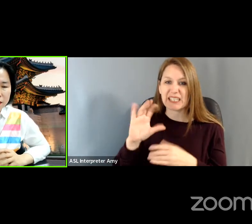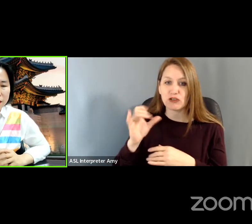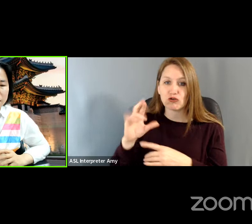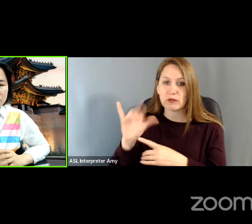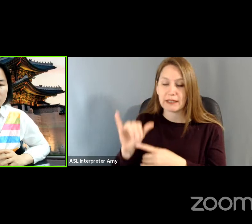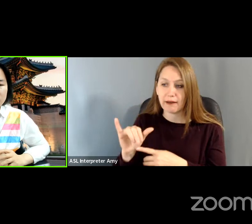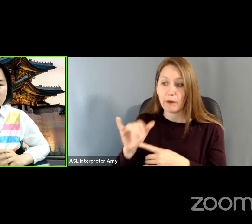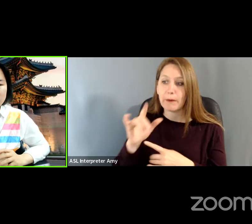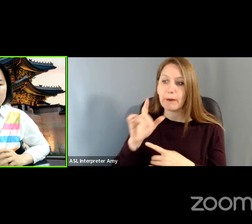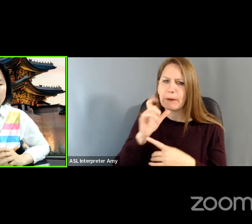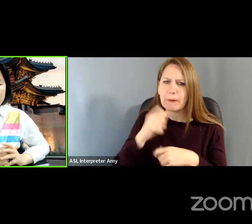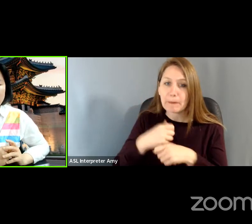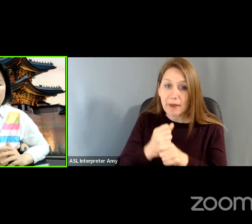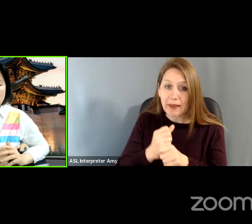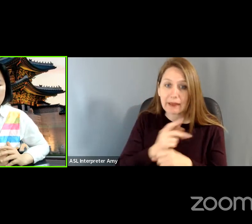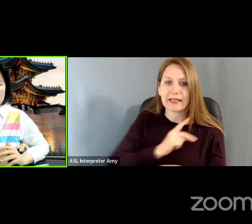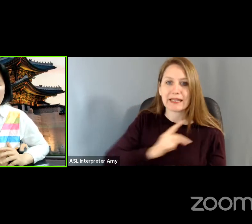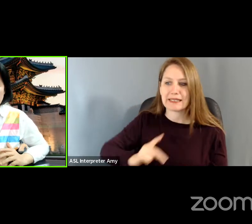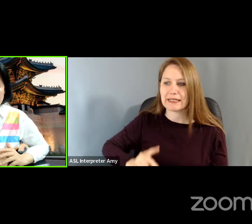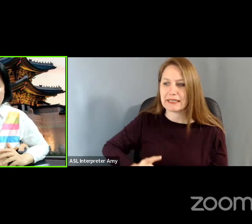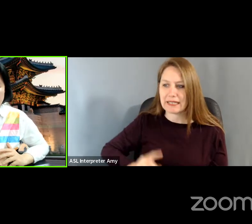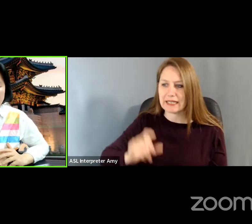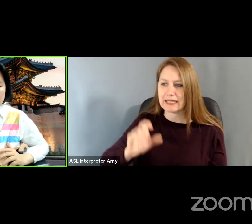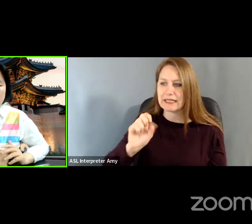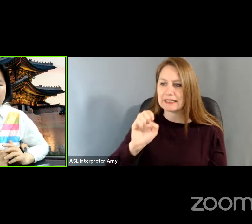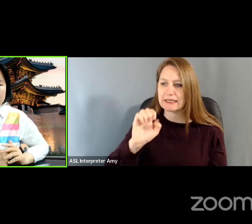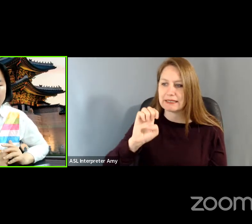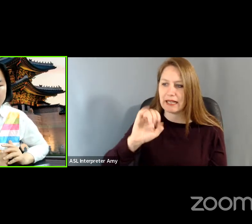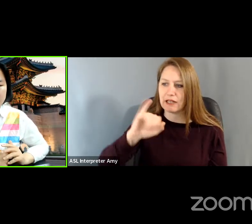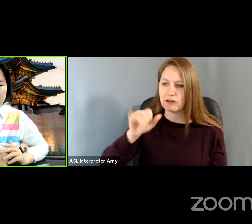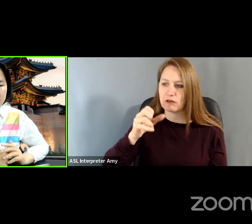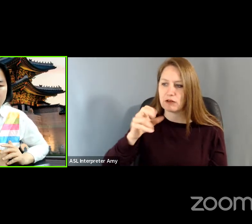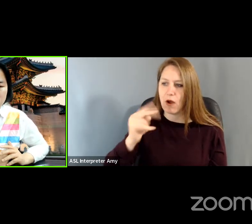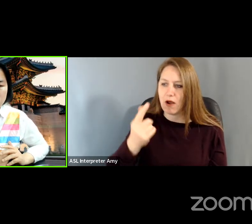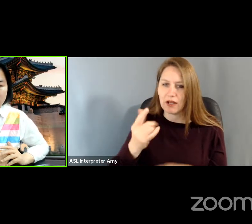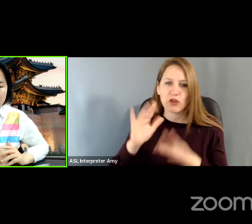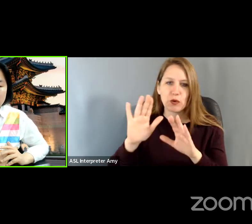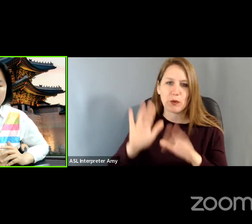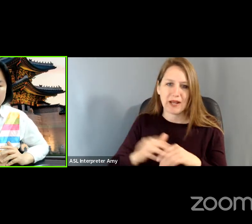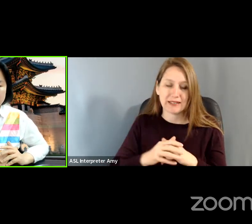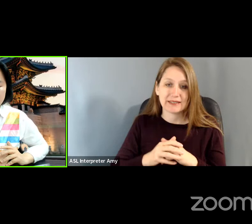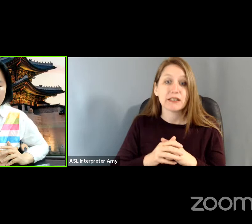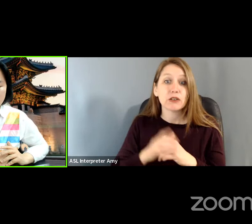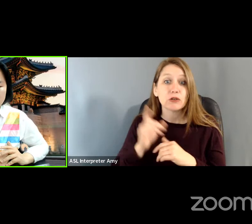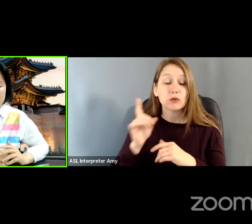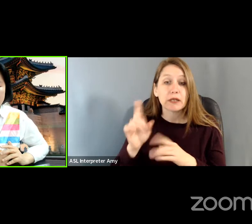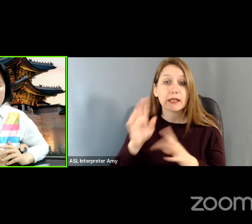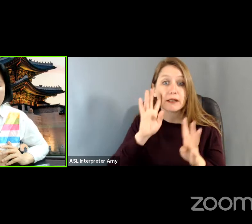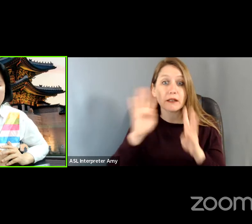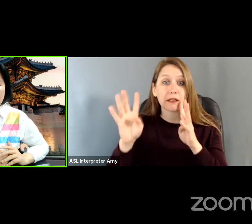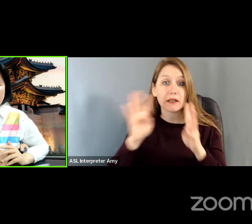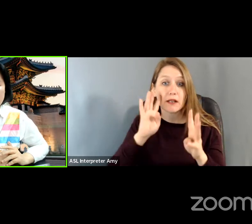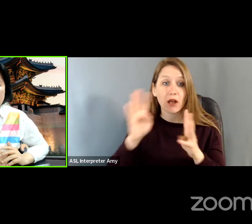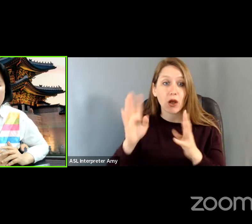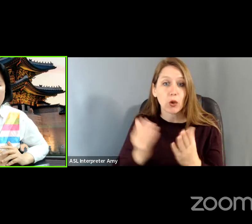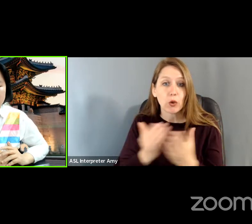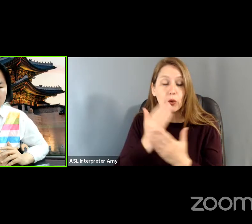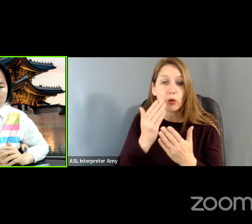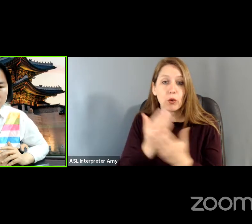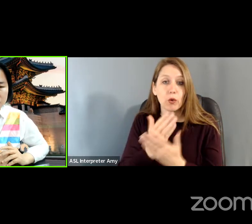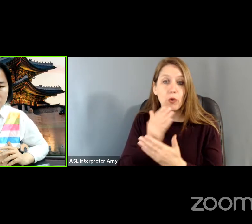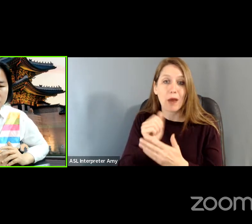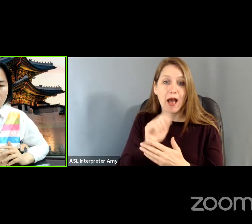led the national project of creating a new alphabet with the